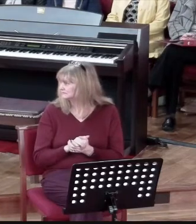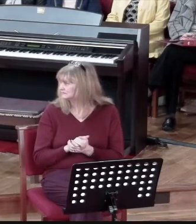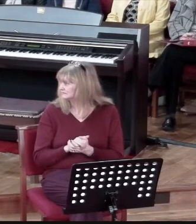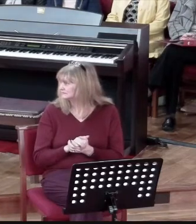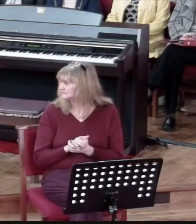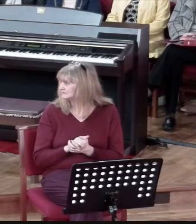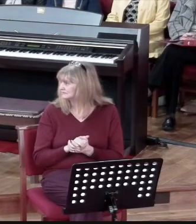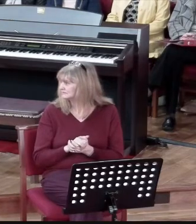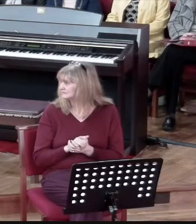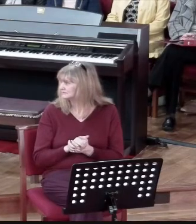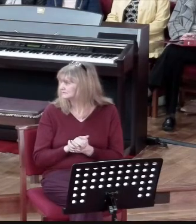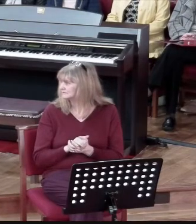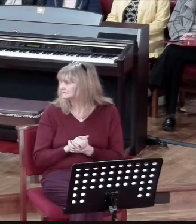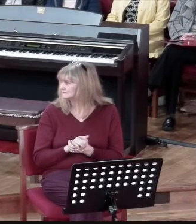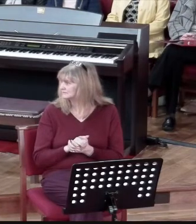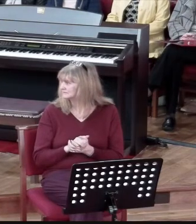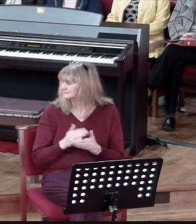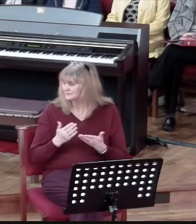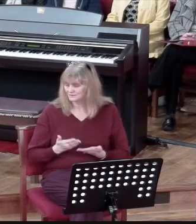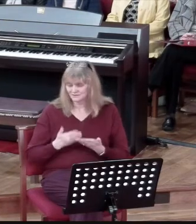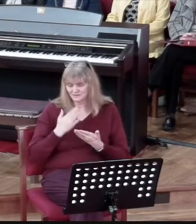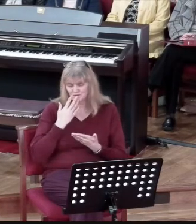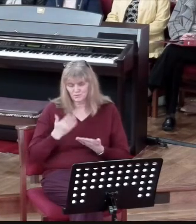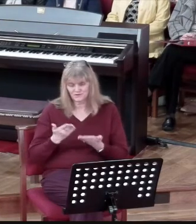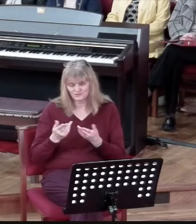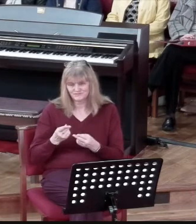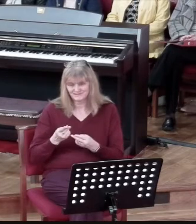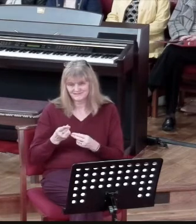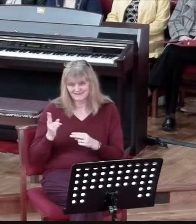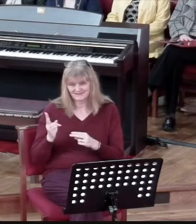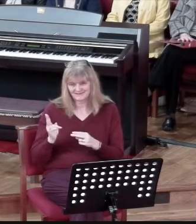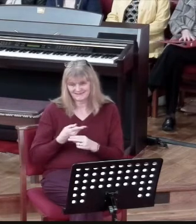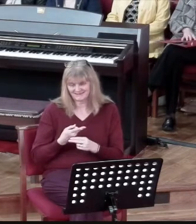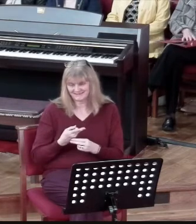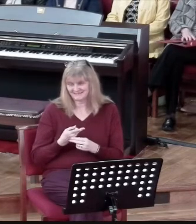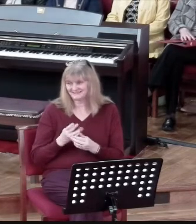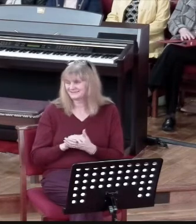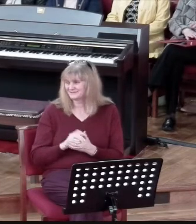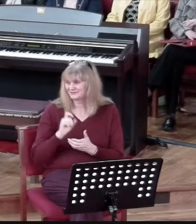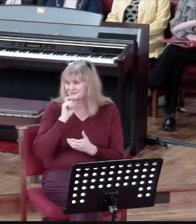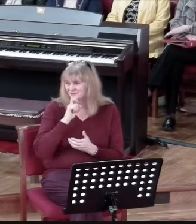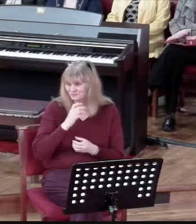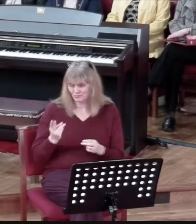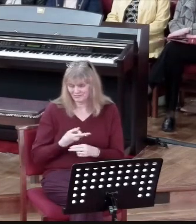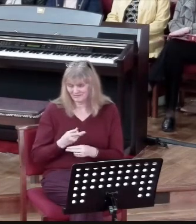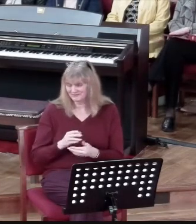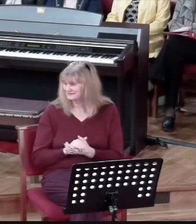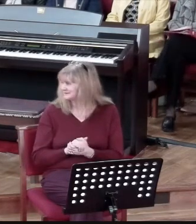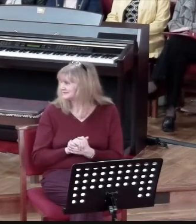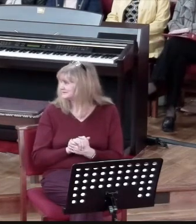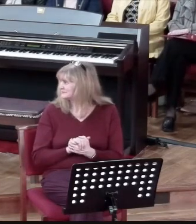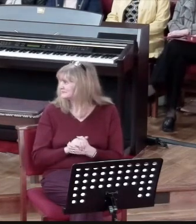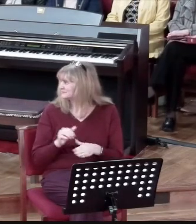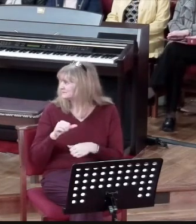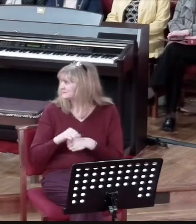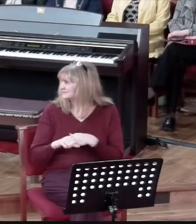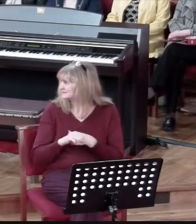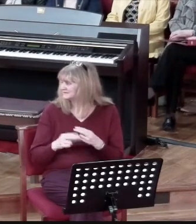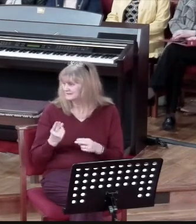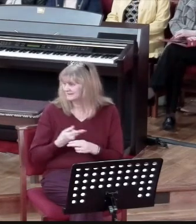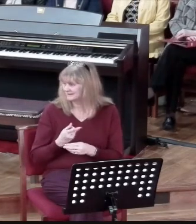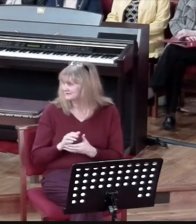me. When you get Easter eggs. Good enough. It's when you get Easter eggs. I've got an Easter